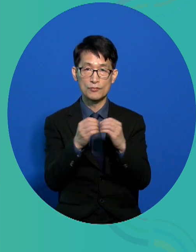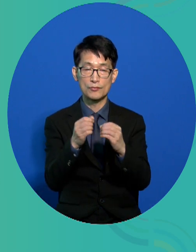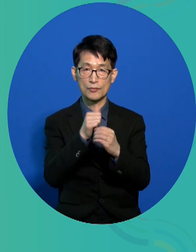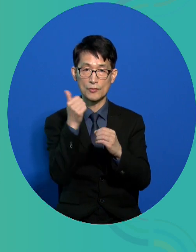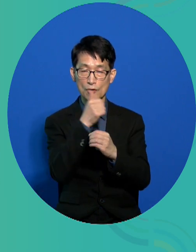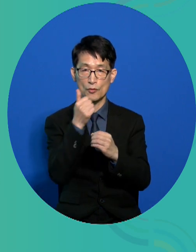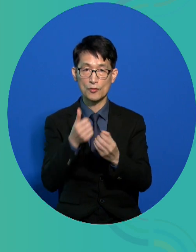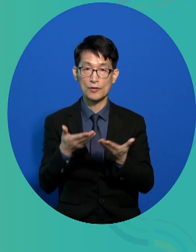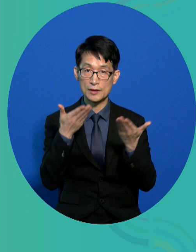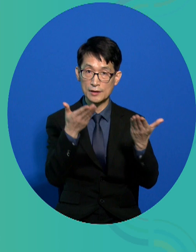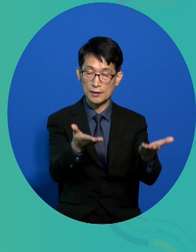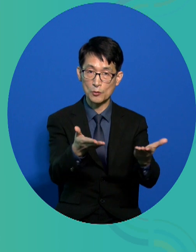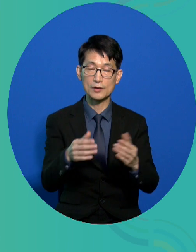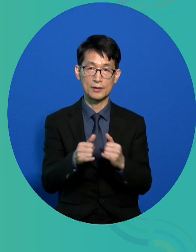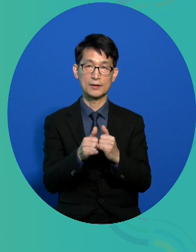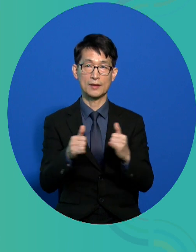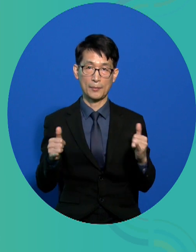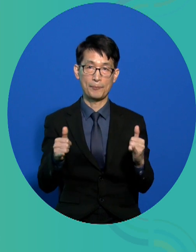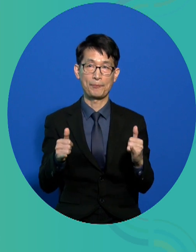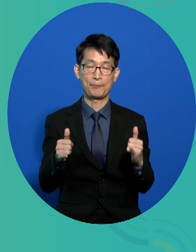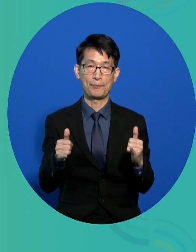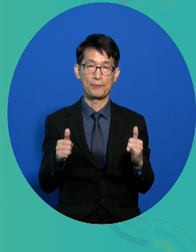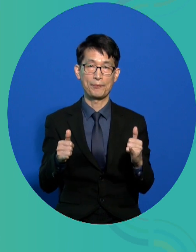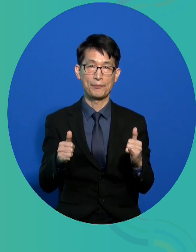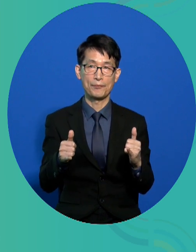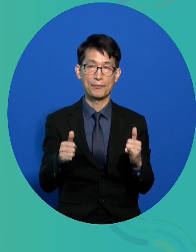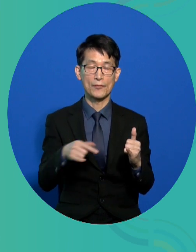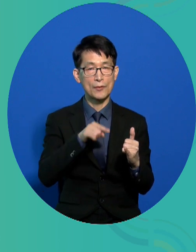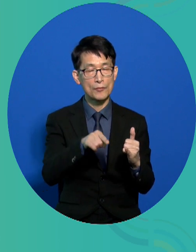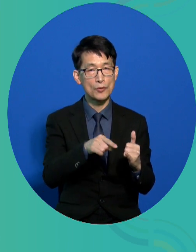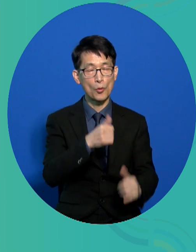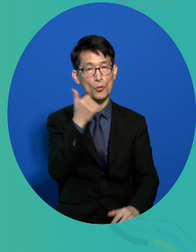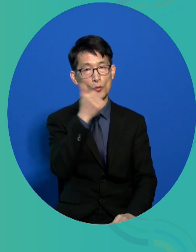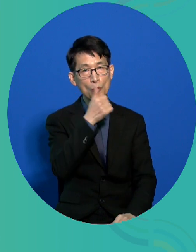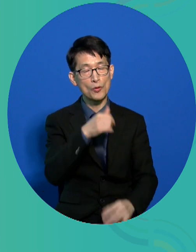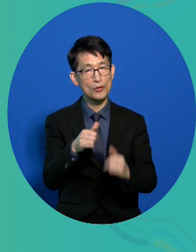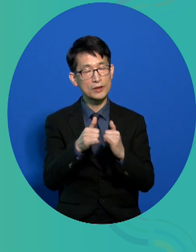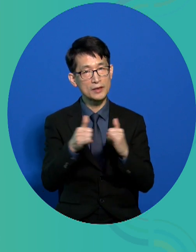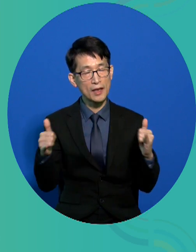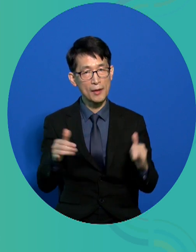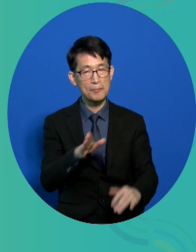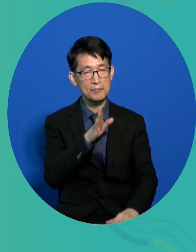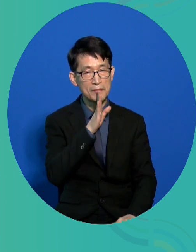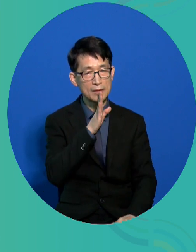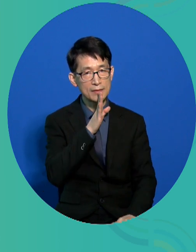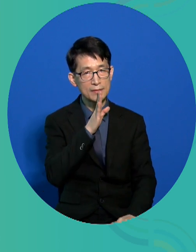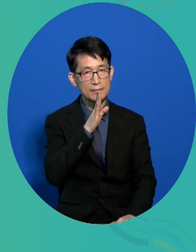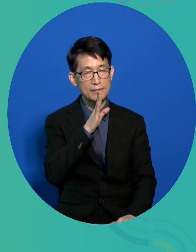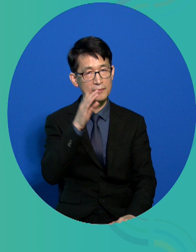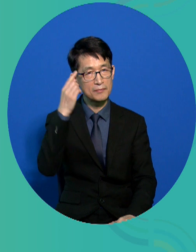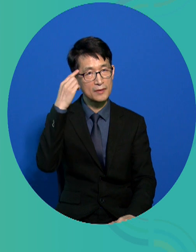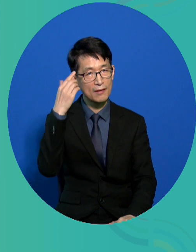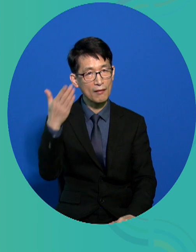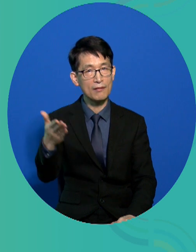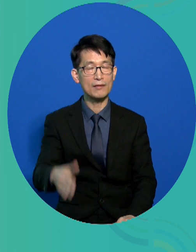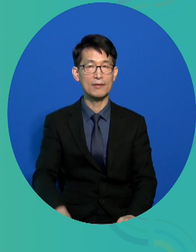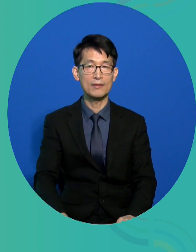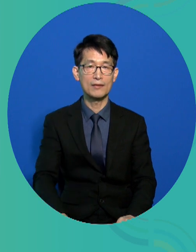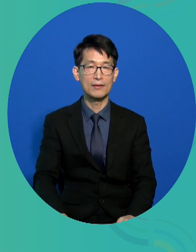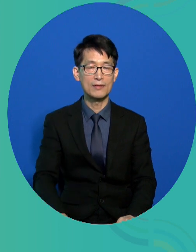service. And when I give this explanation, I'm often asked, are the text